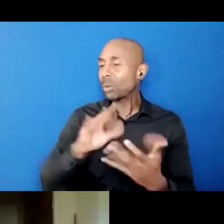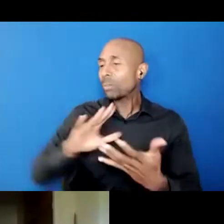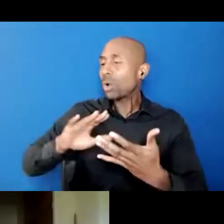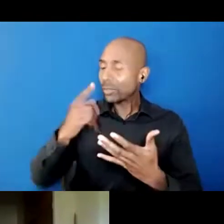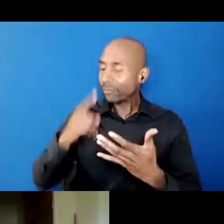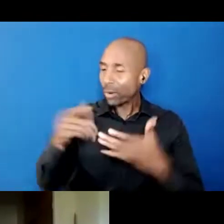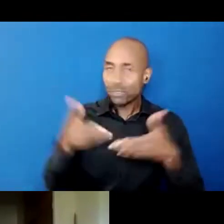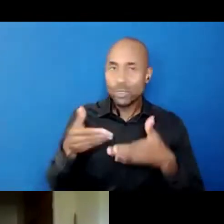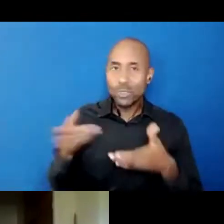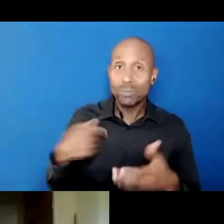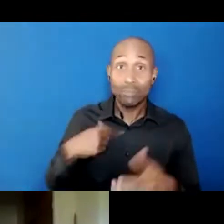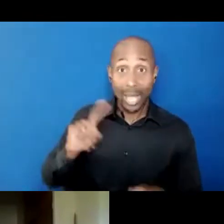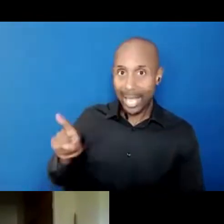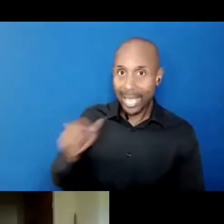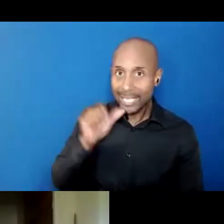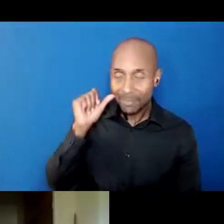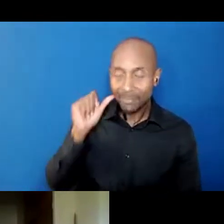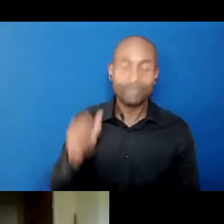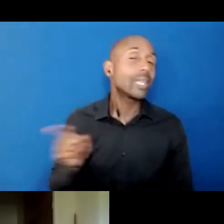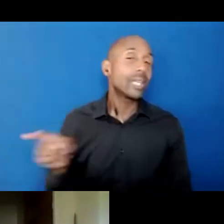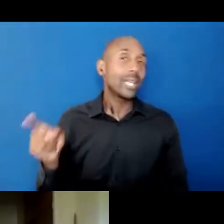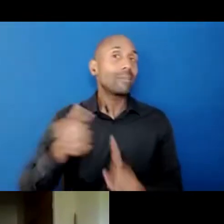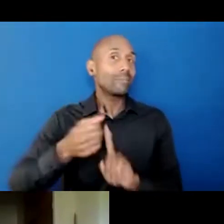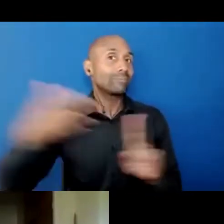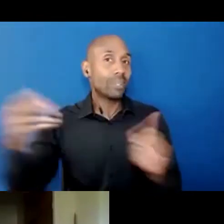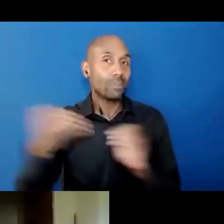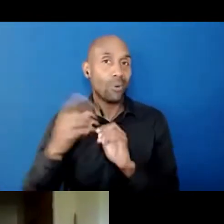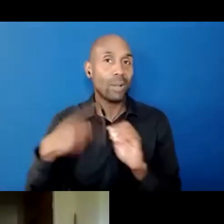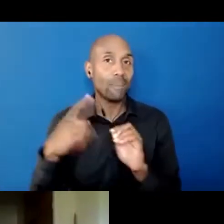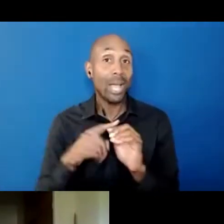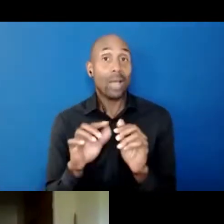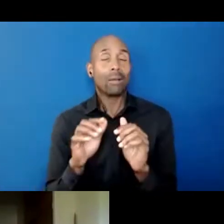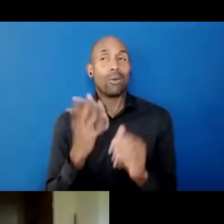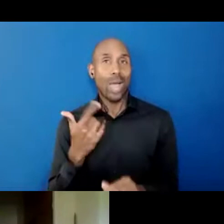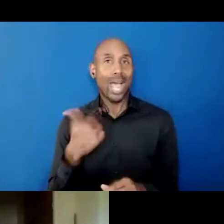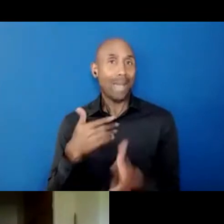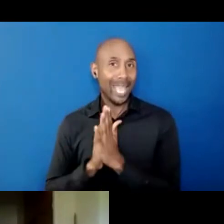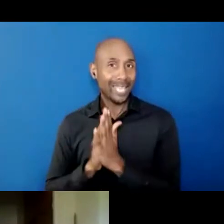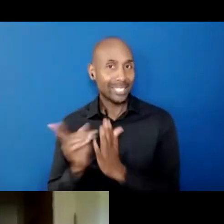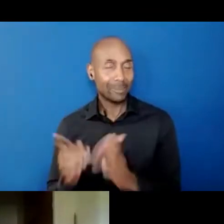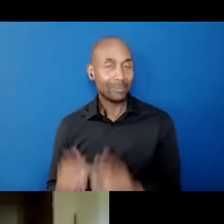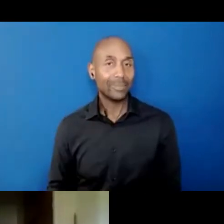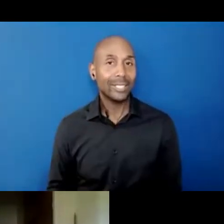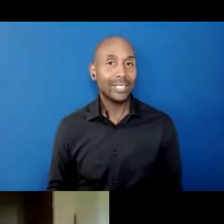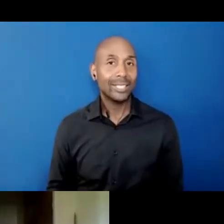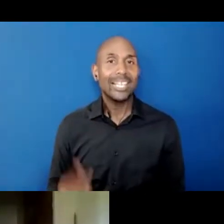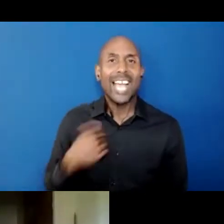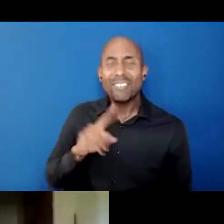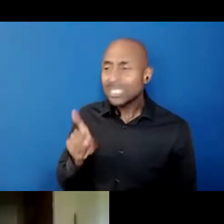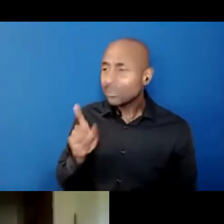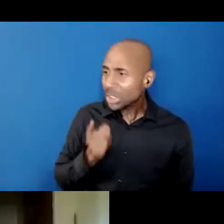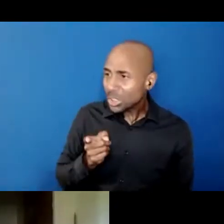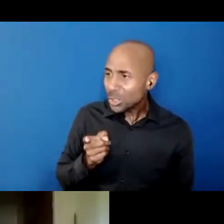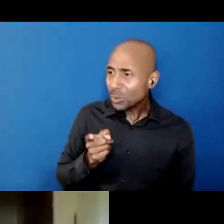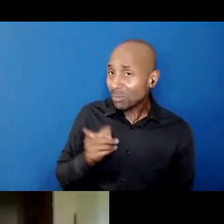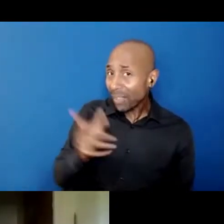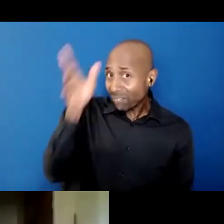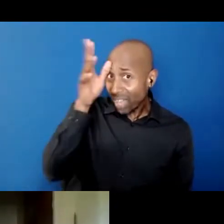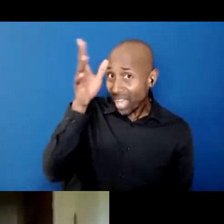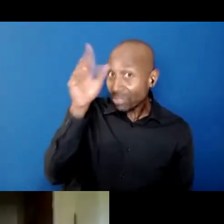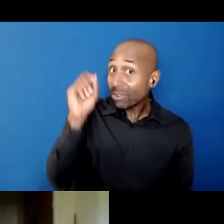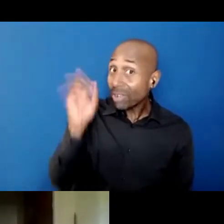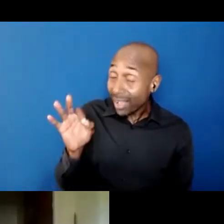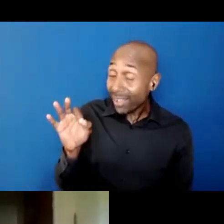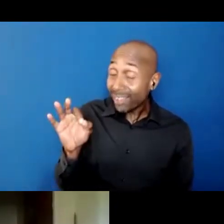might understand why this question came about. And then we were talking about, are you the father of the Clearinghouse? Are you the grandfather of the Clearinghouse?